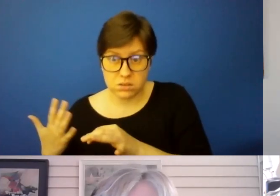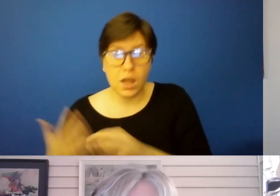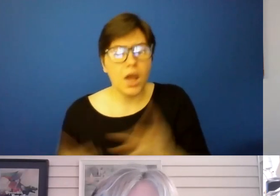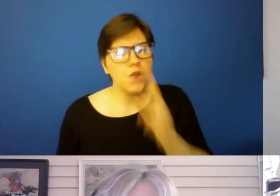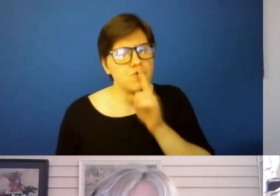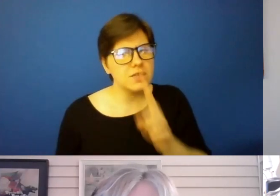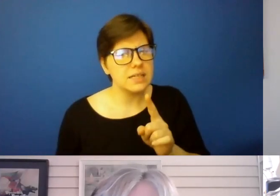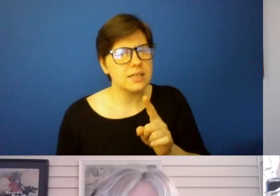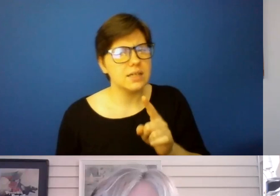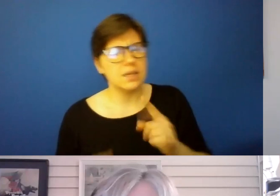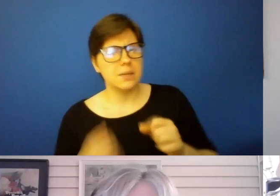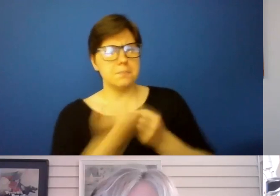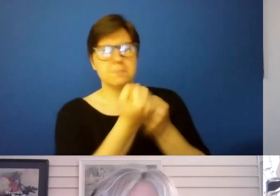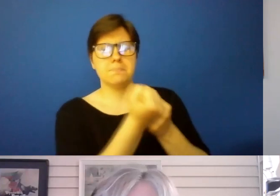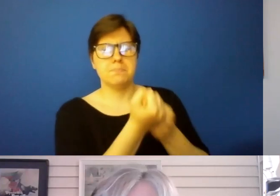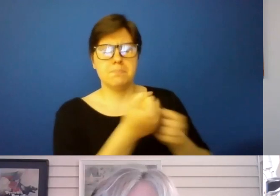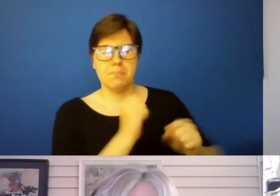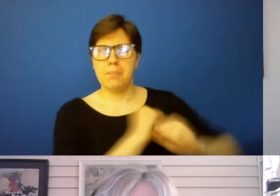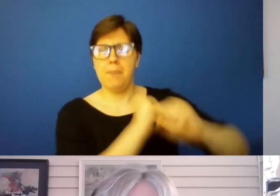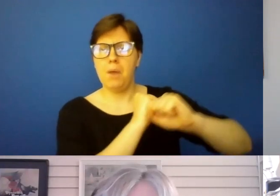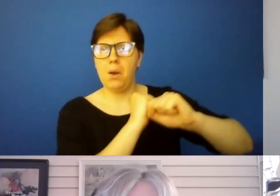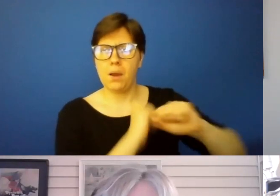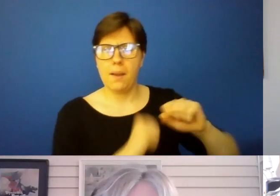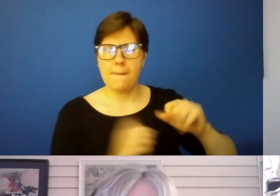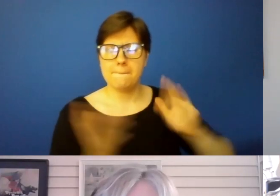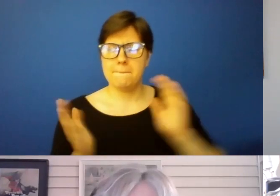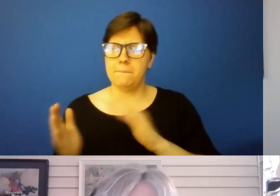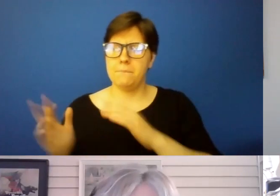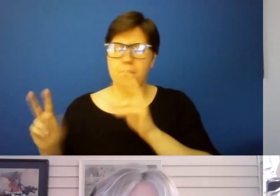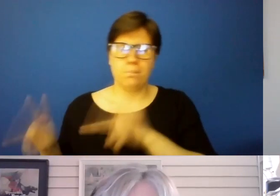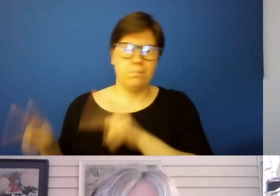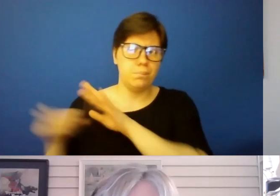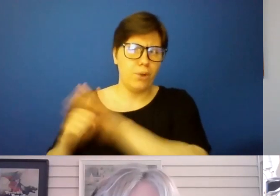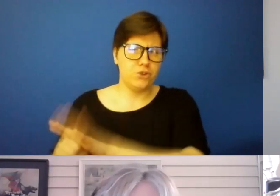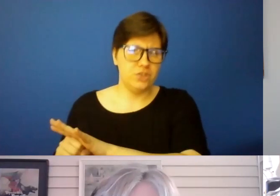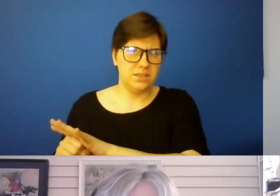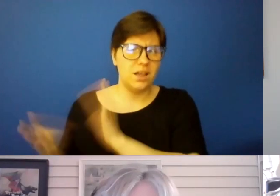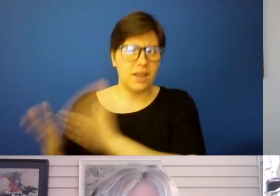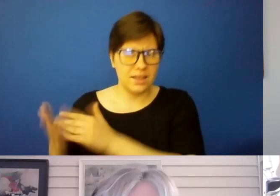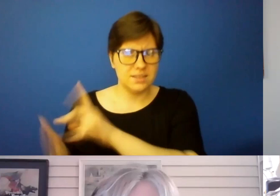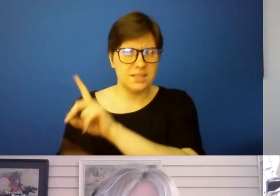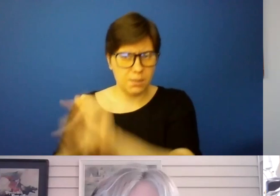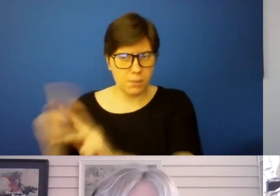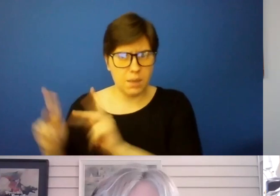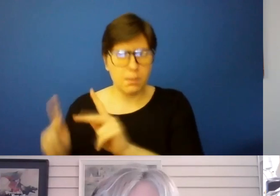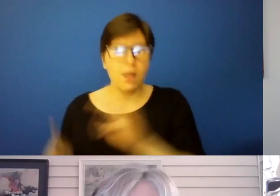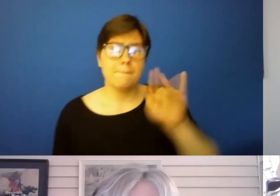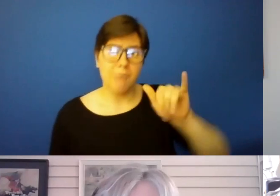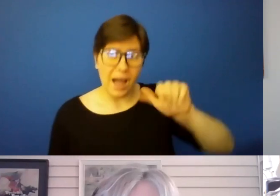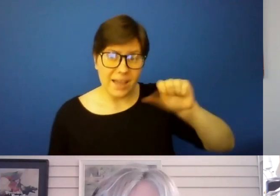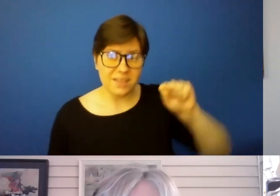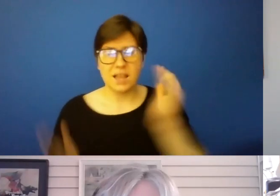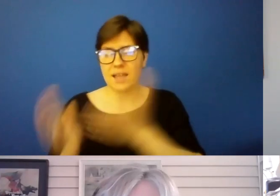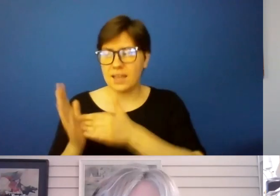pernicious in promoting prejudice against disabled people, promoting bias against marginalized